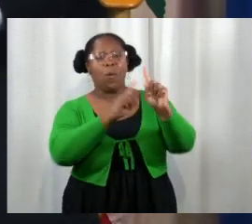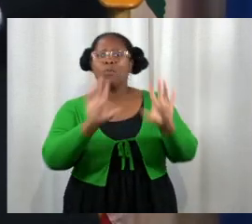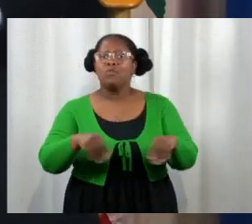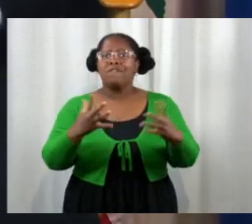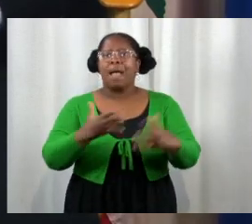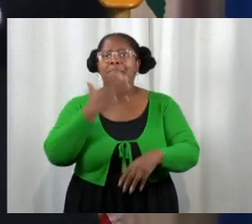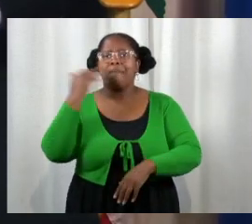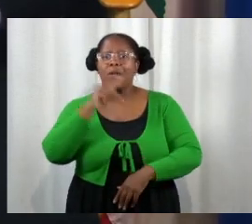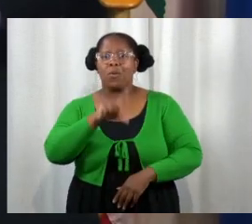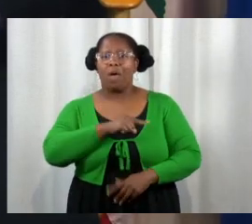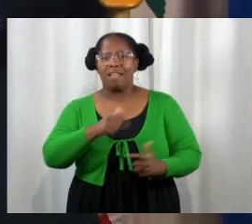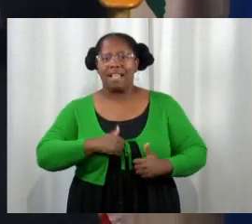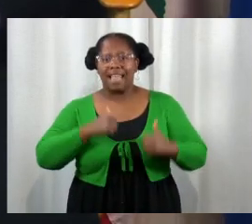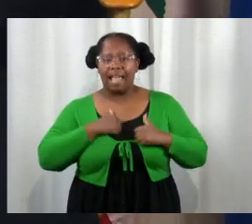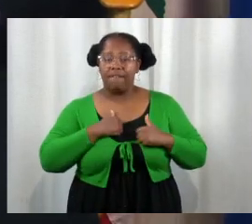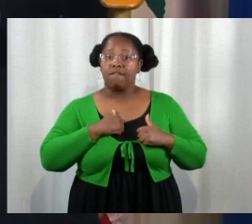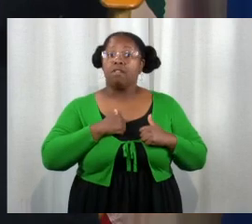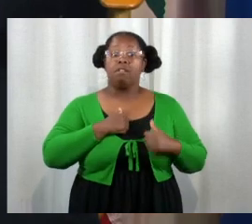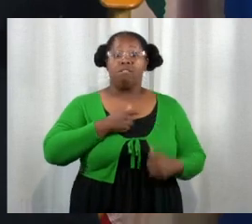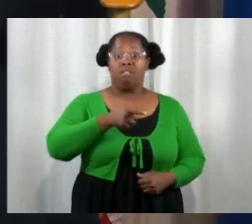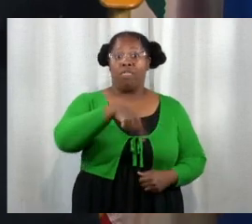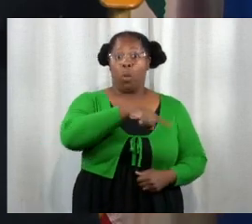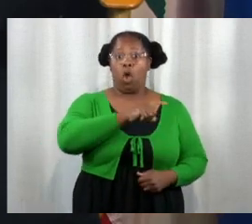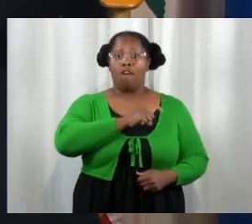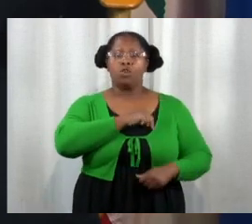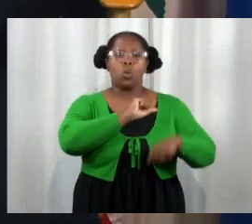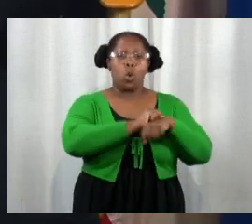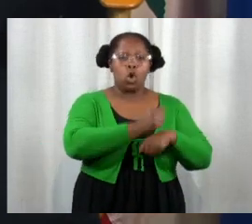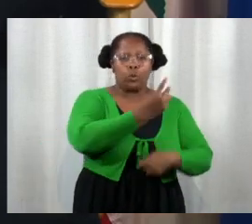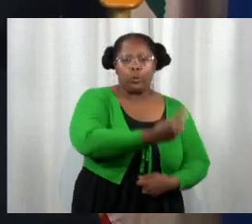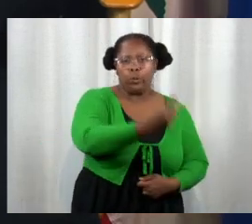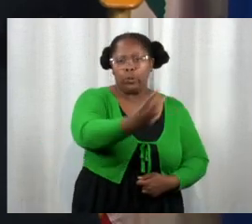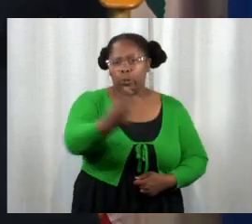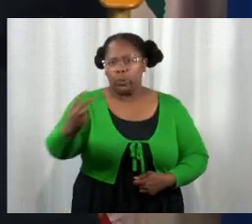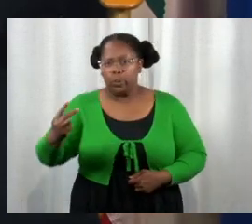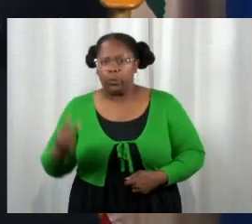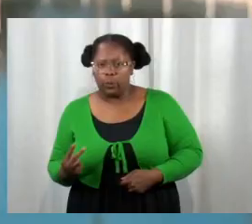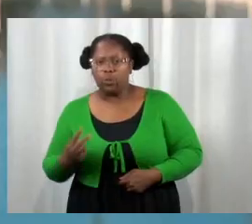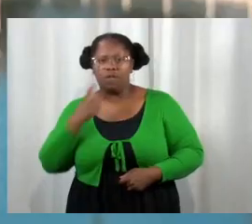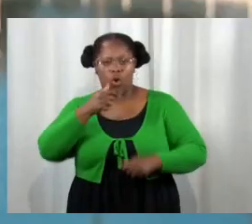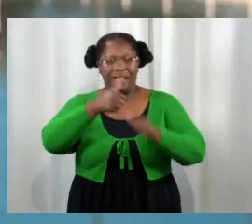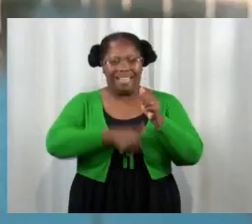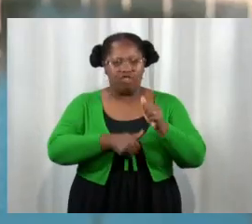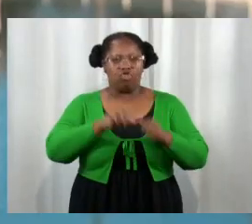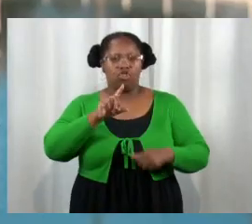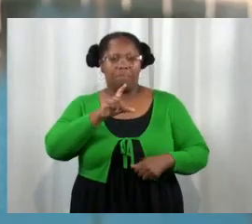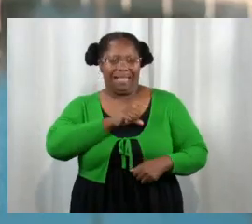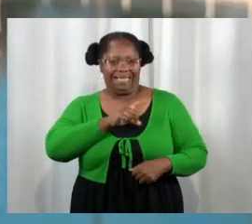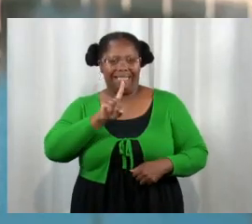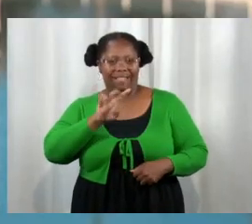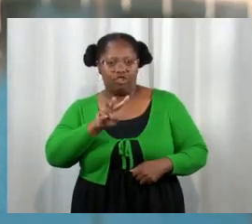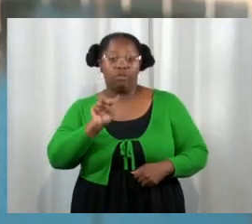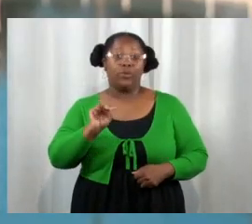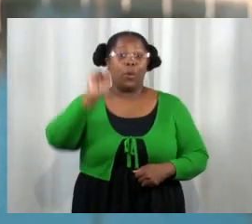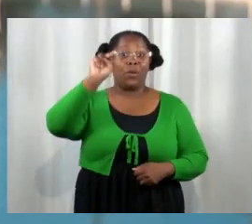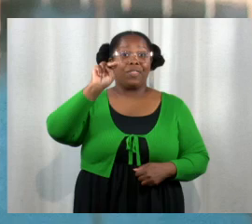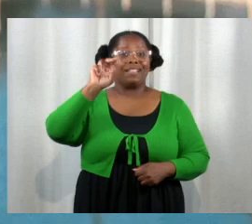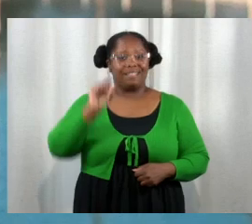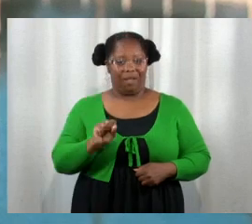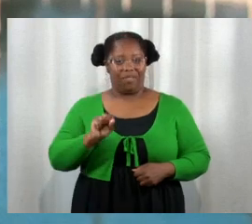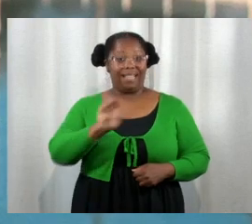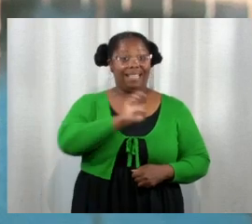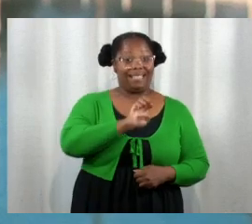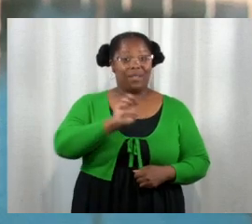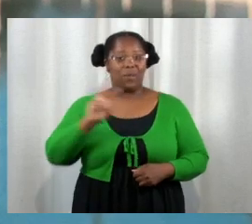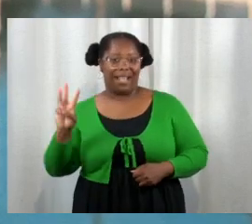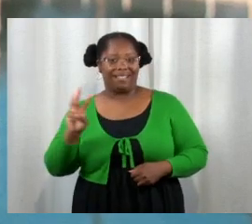These officers work in 2-person teams, and as I stated, they're each for one of our patrol divisions, so north, south, east, and west.